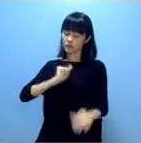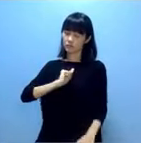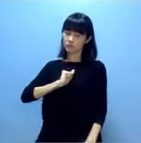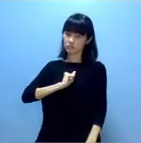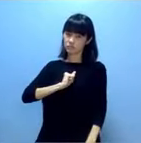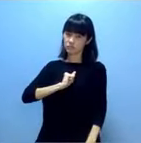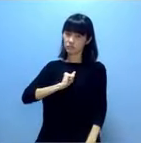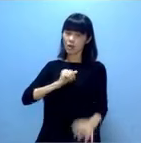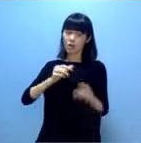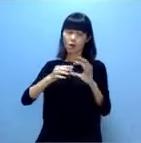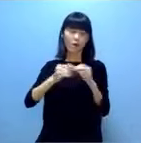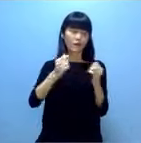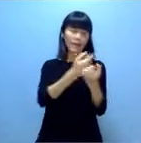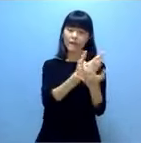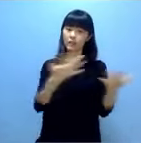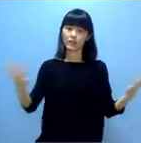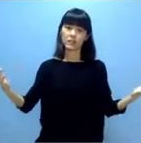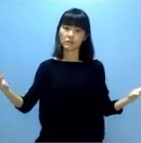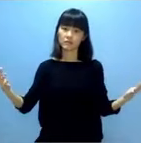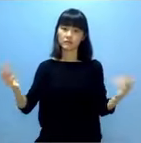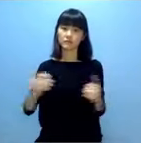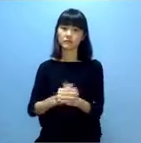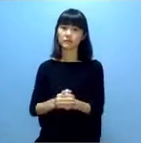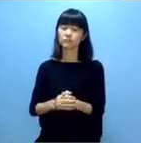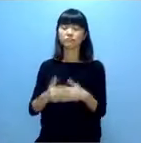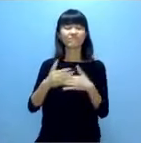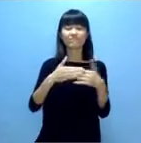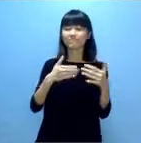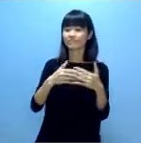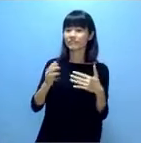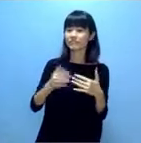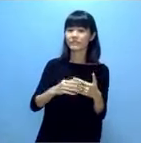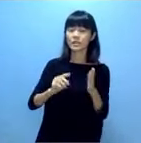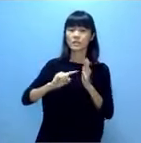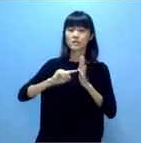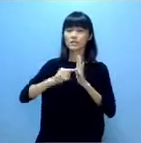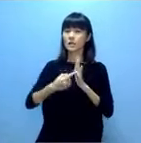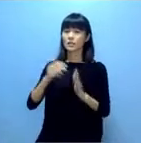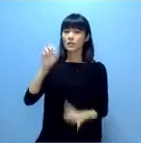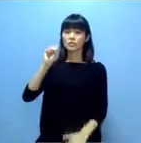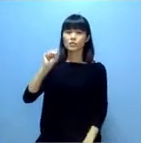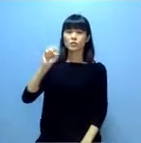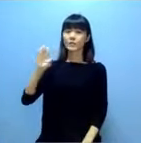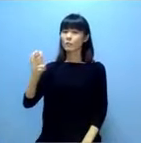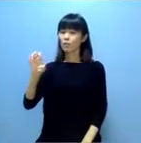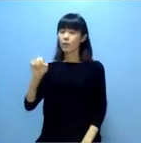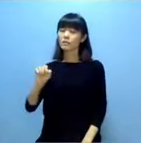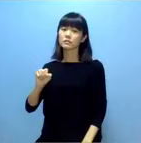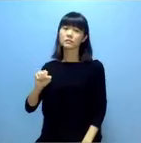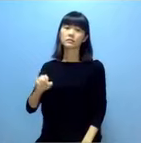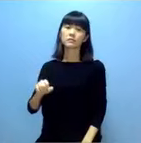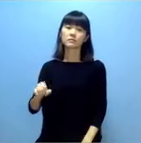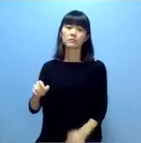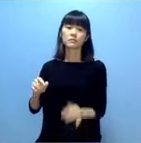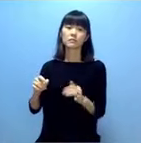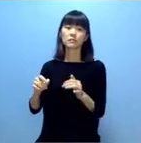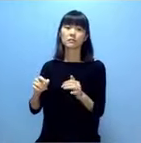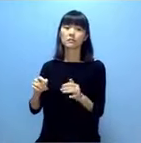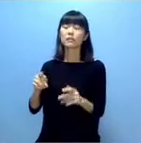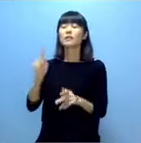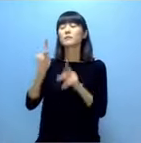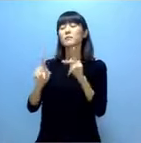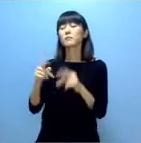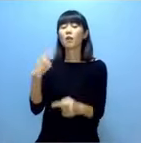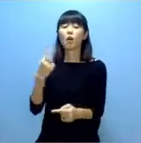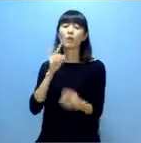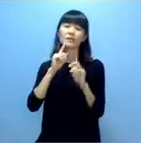everything, right, essentially. So whether it is starting a social enterprise, right, I think first and foremost, like people always talk about